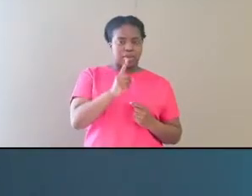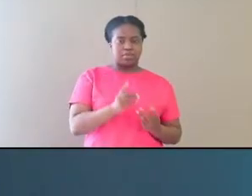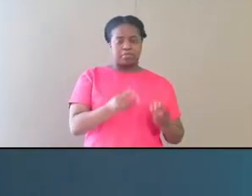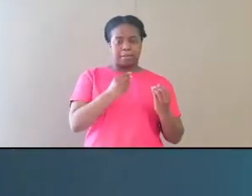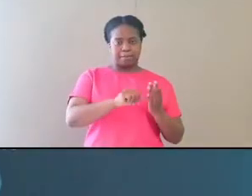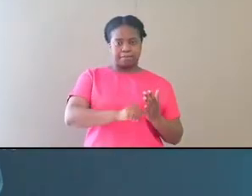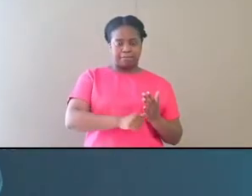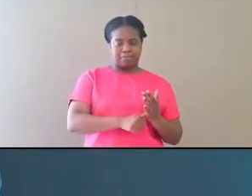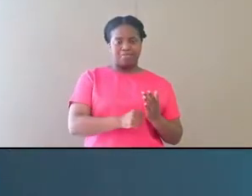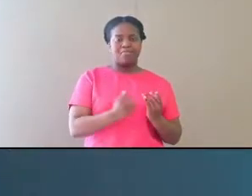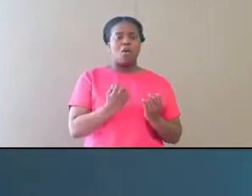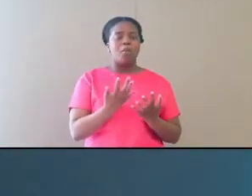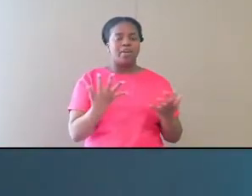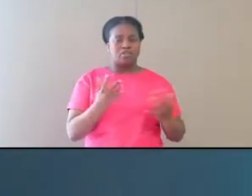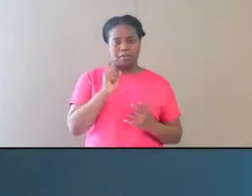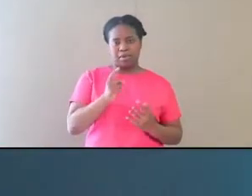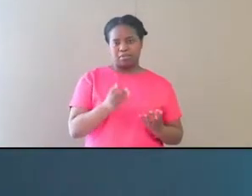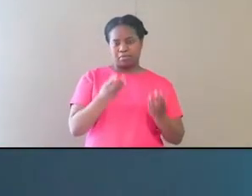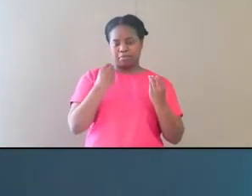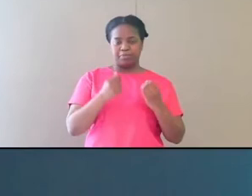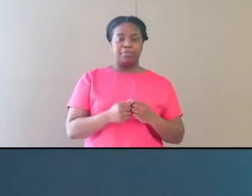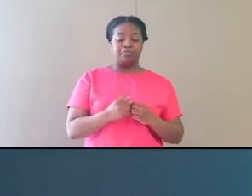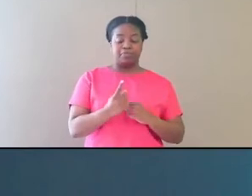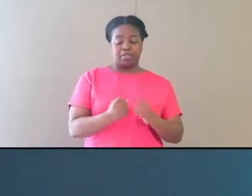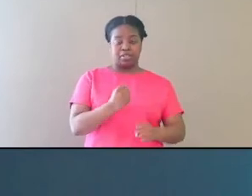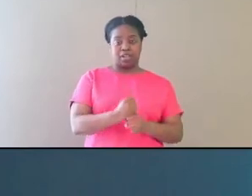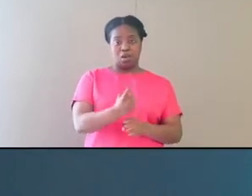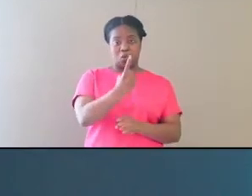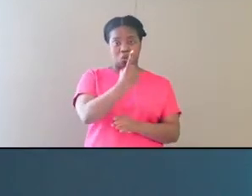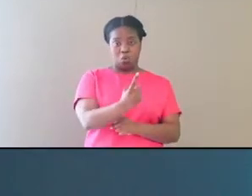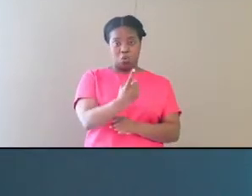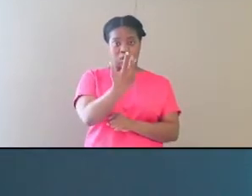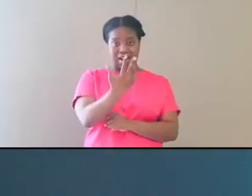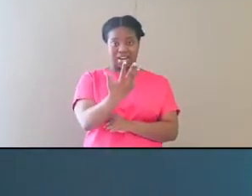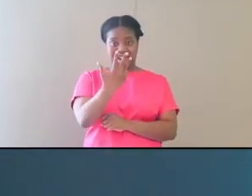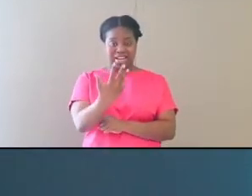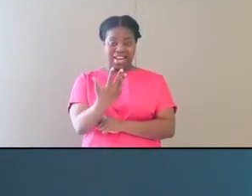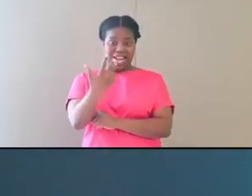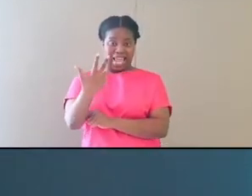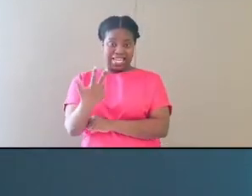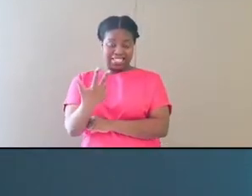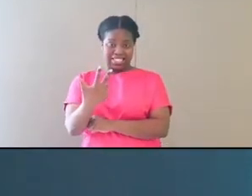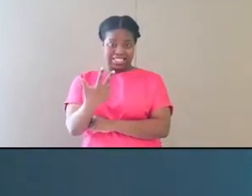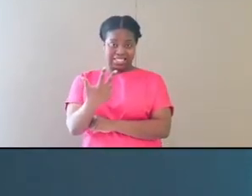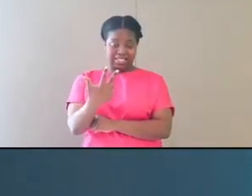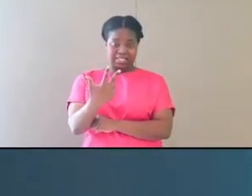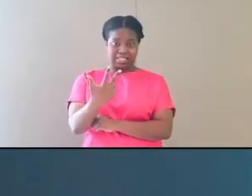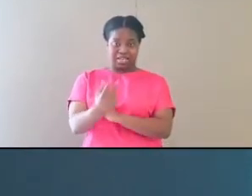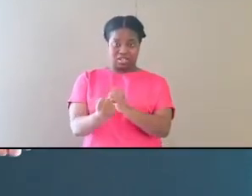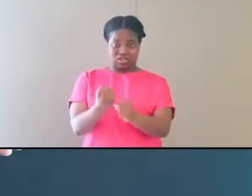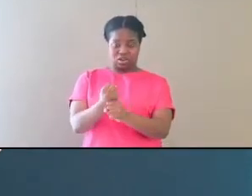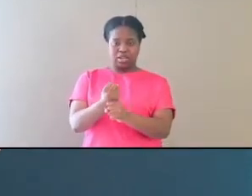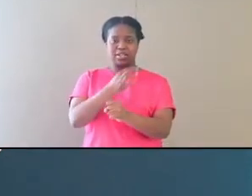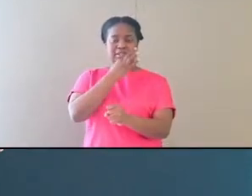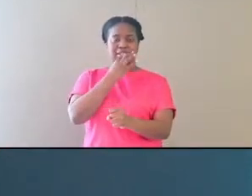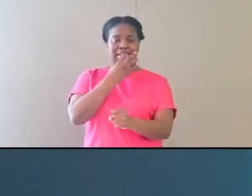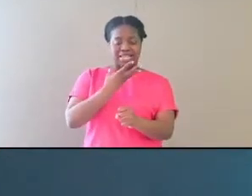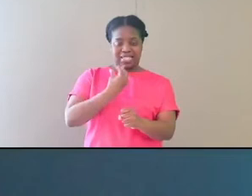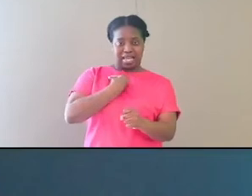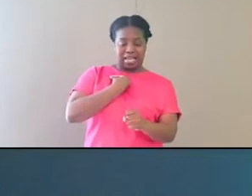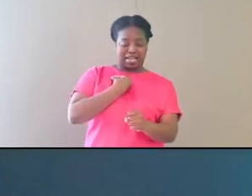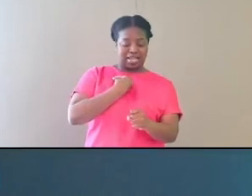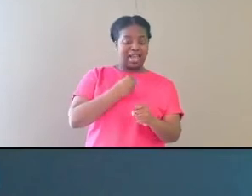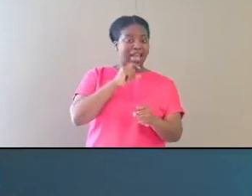thresholds. The result in 1998 was the introduction of a low-value grant targeted at young children under